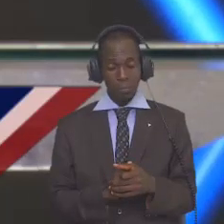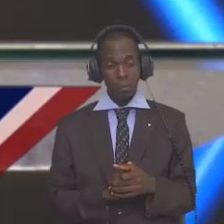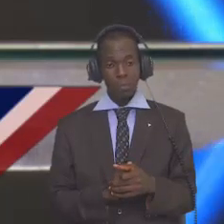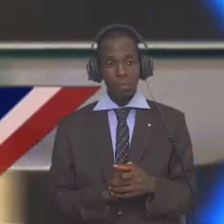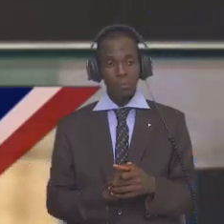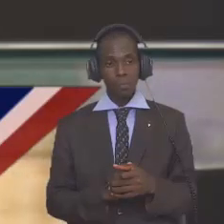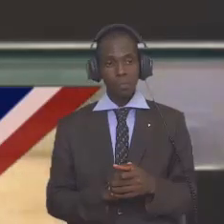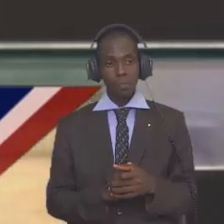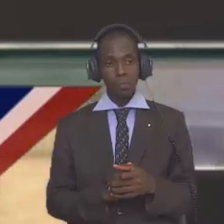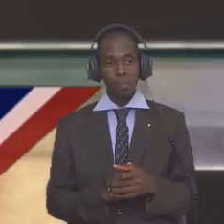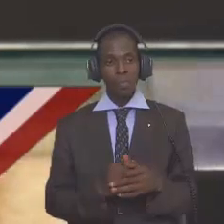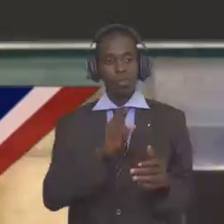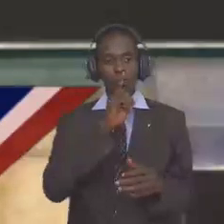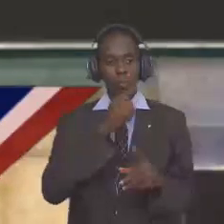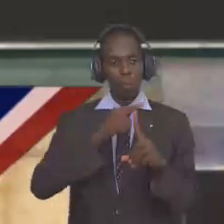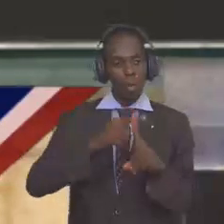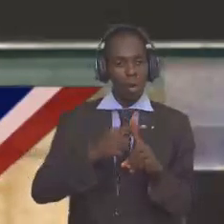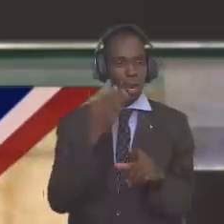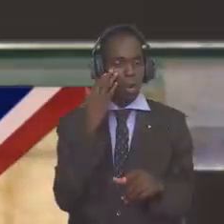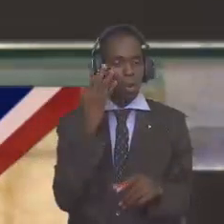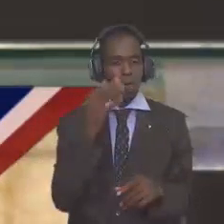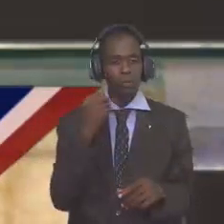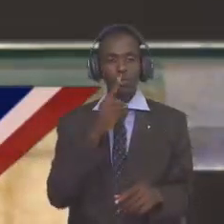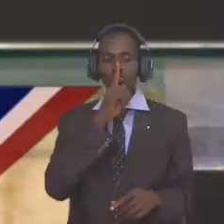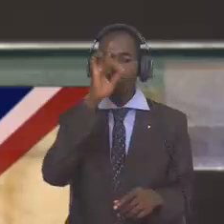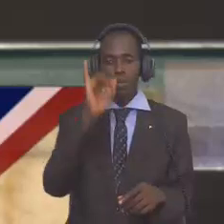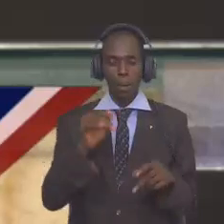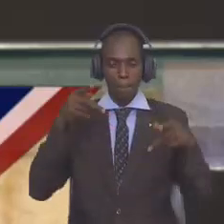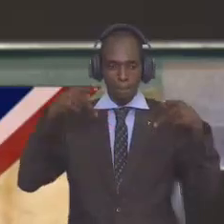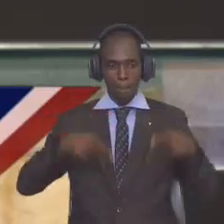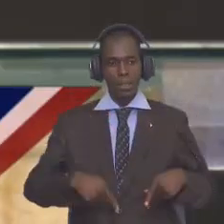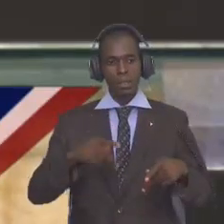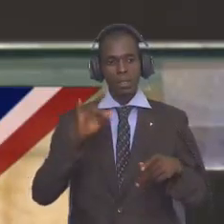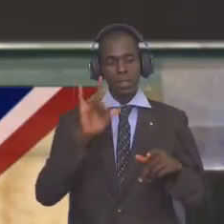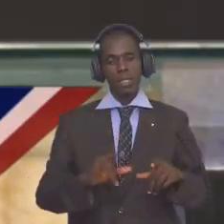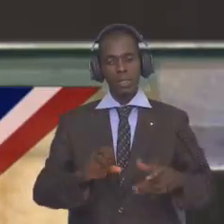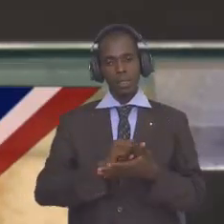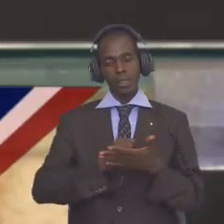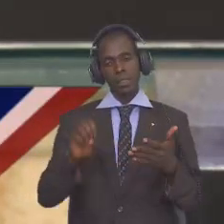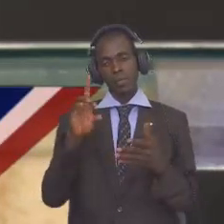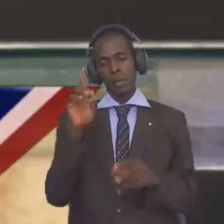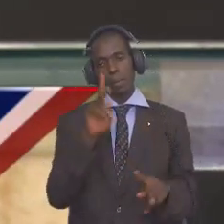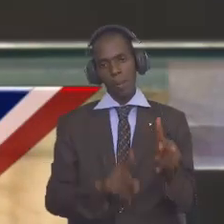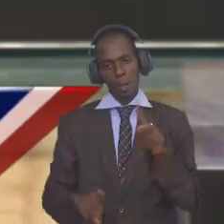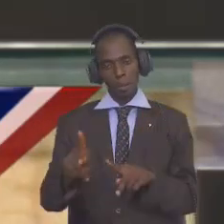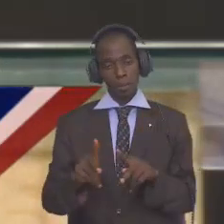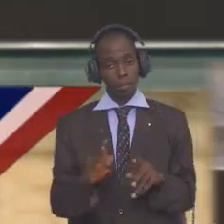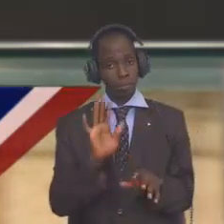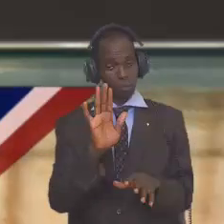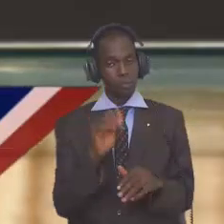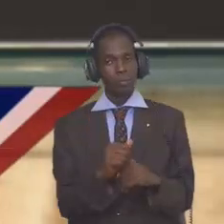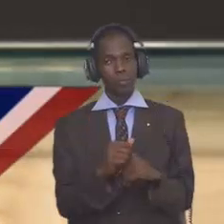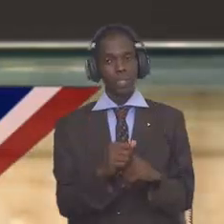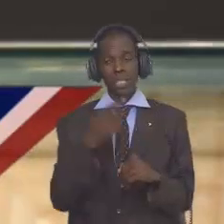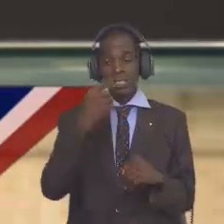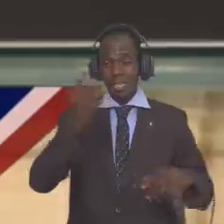truly sanctified and they are personally sanctified. You know, the disease of